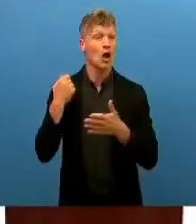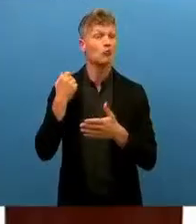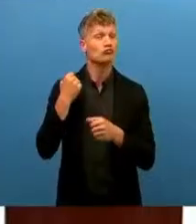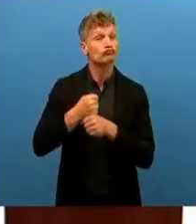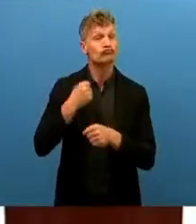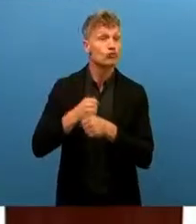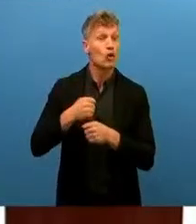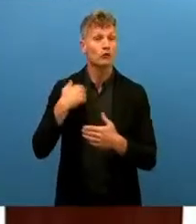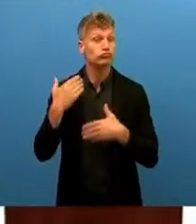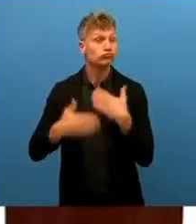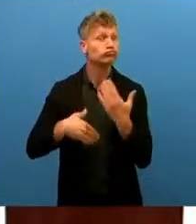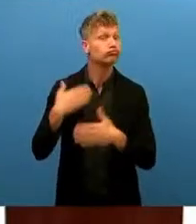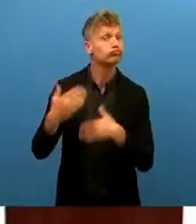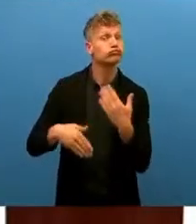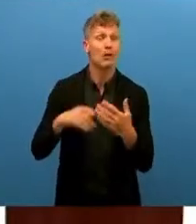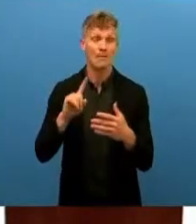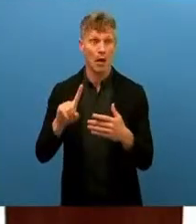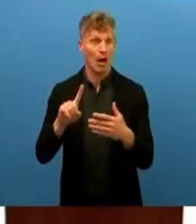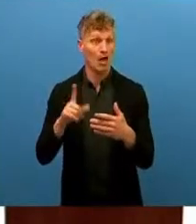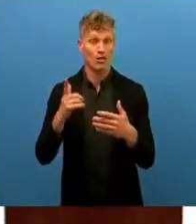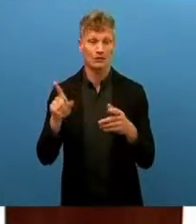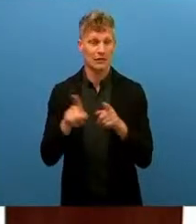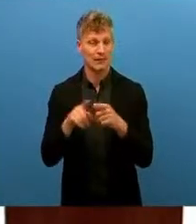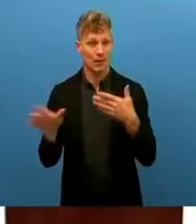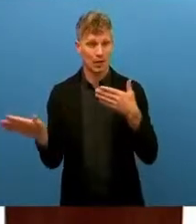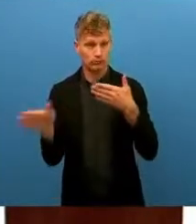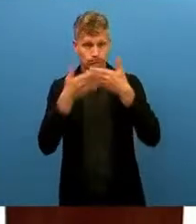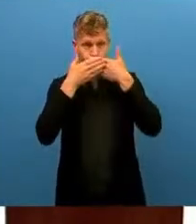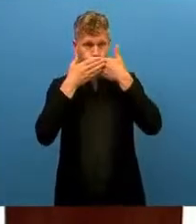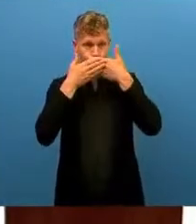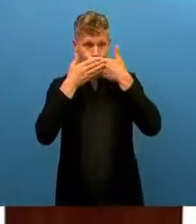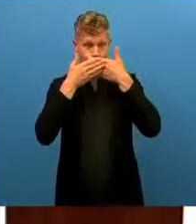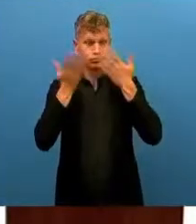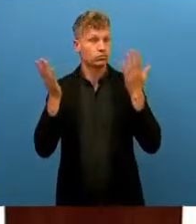politically motivated objections. We are troubled that some